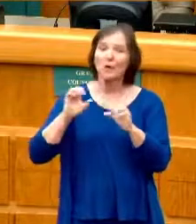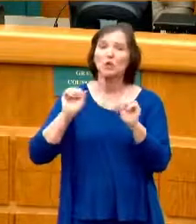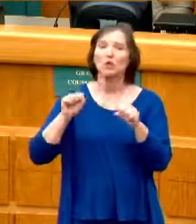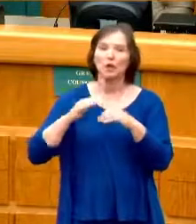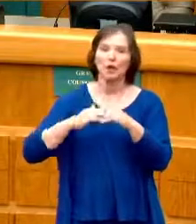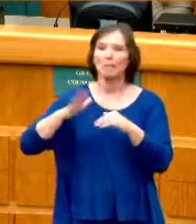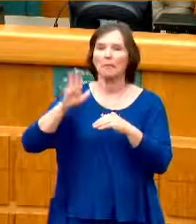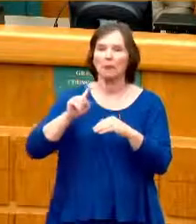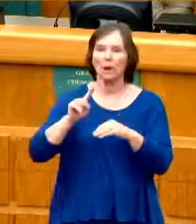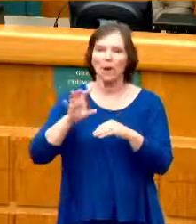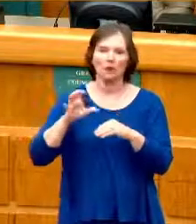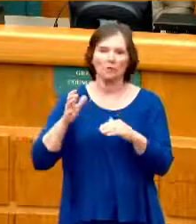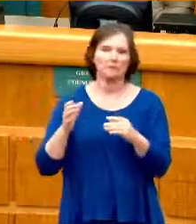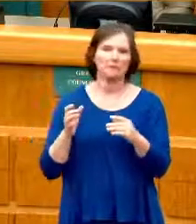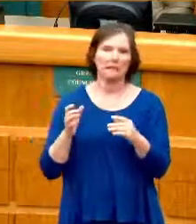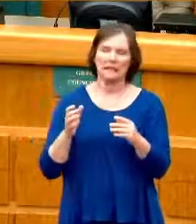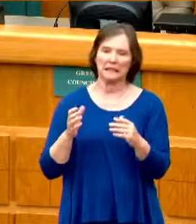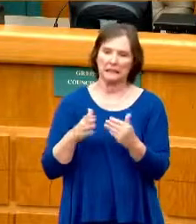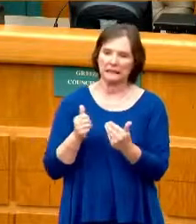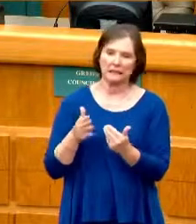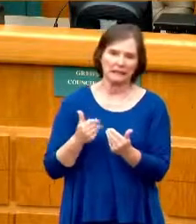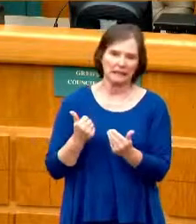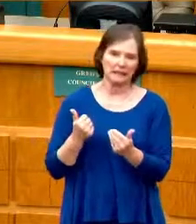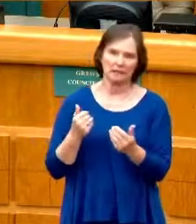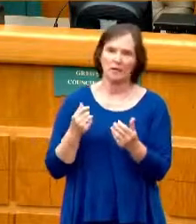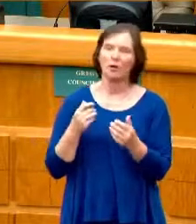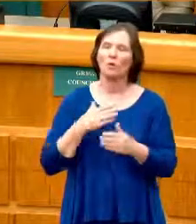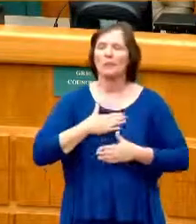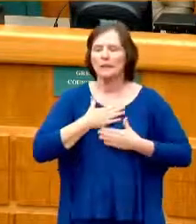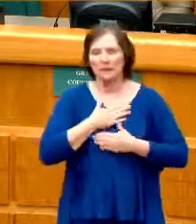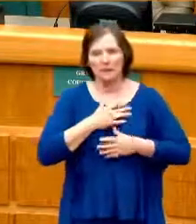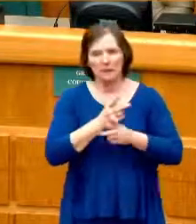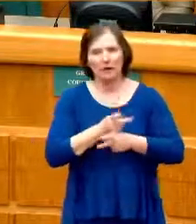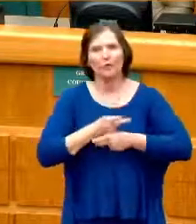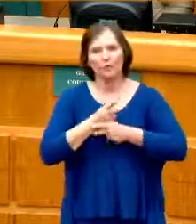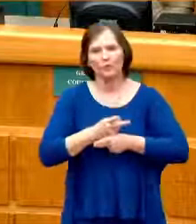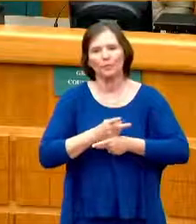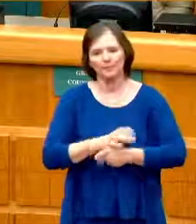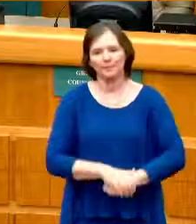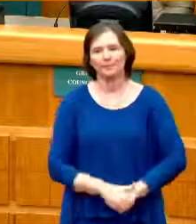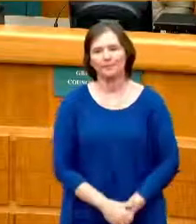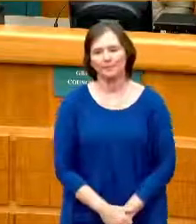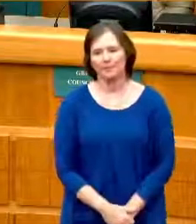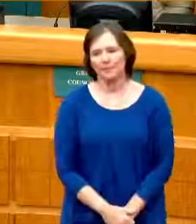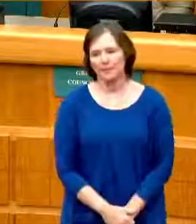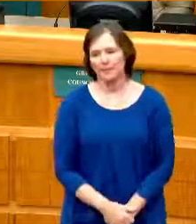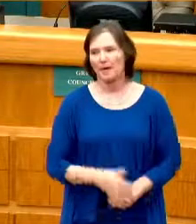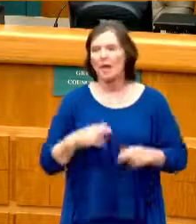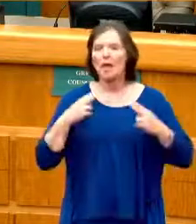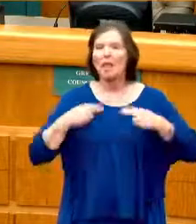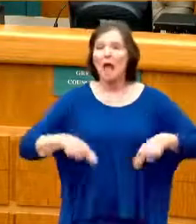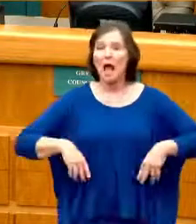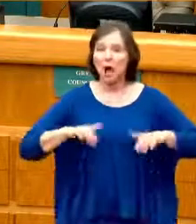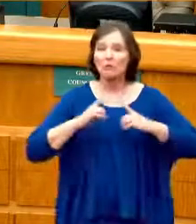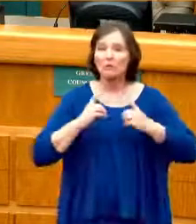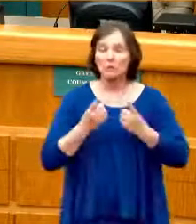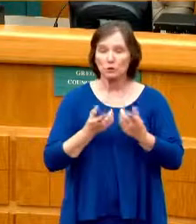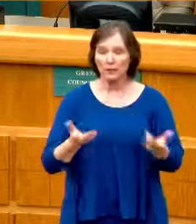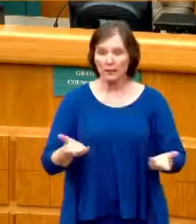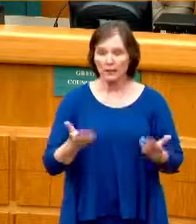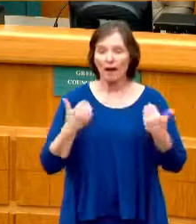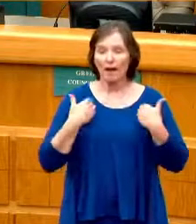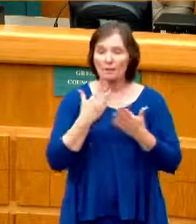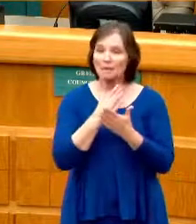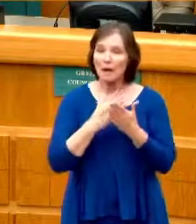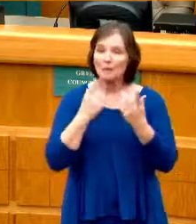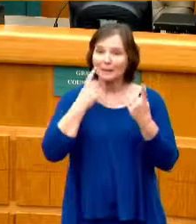the woods quite yet, and I know everybody has said that. So the health district does have some exciting